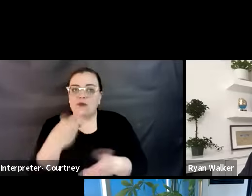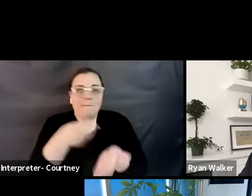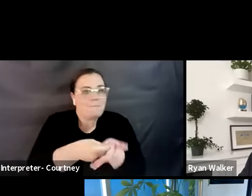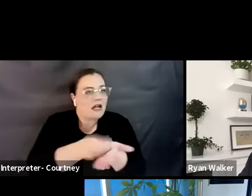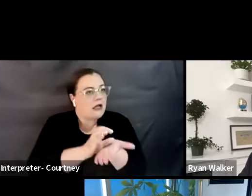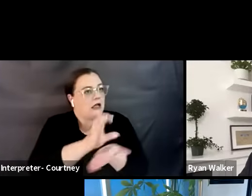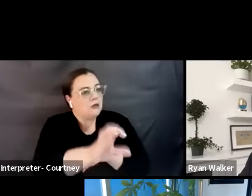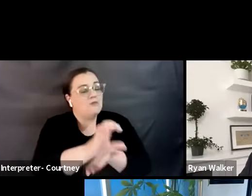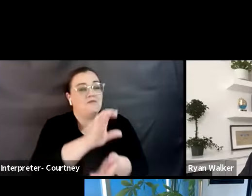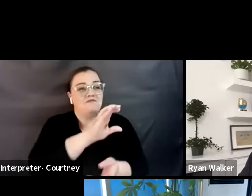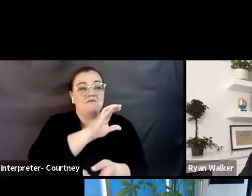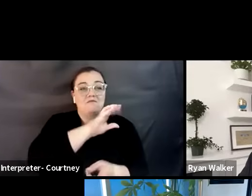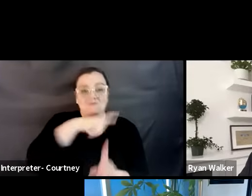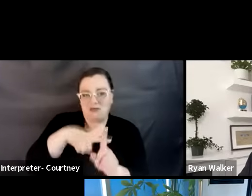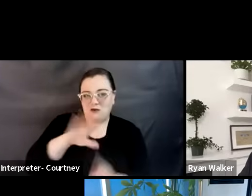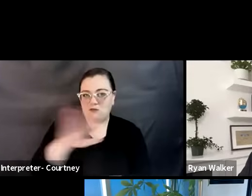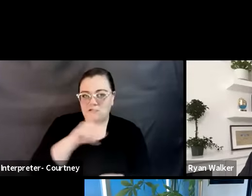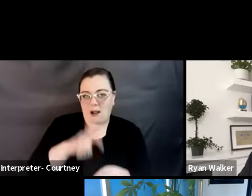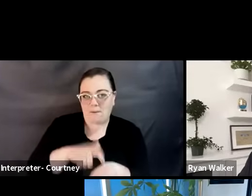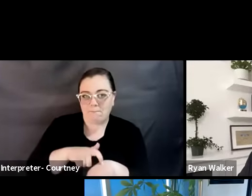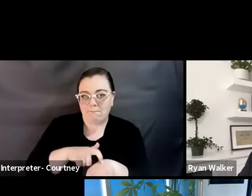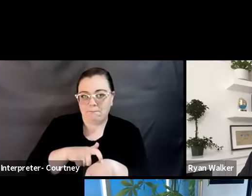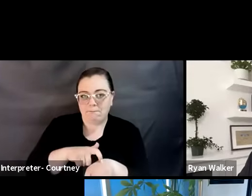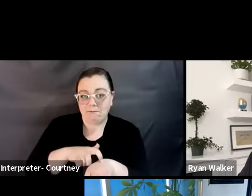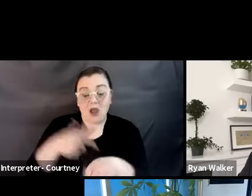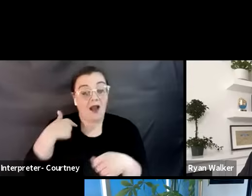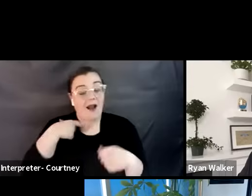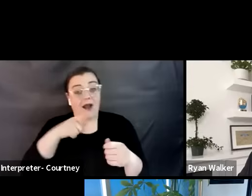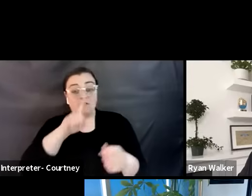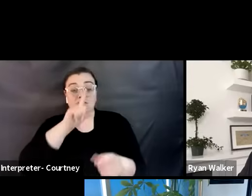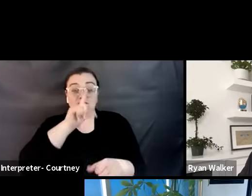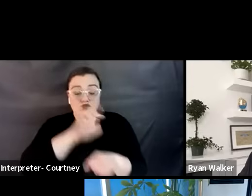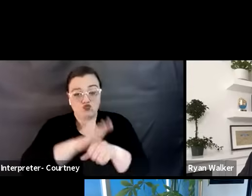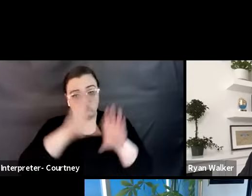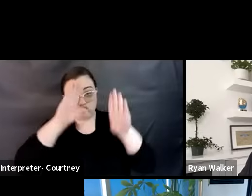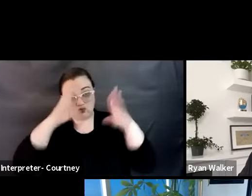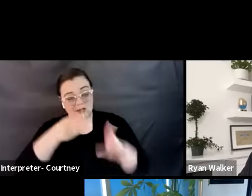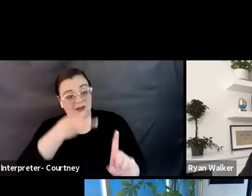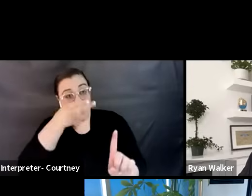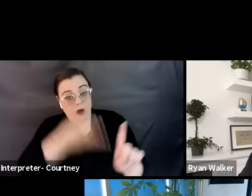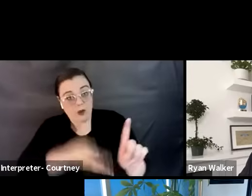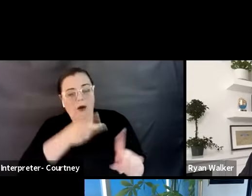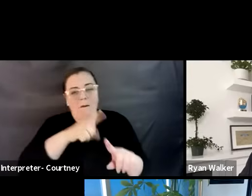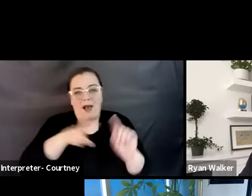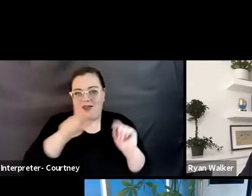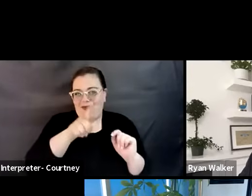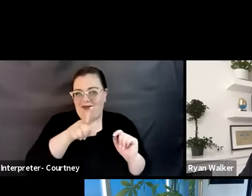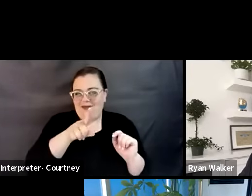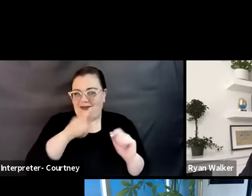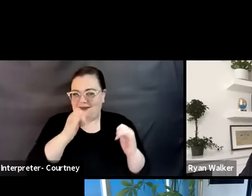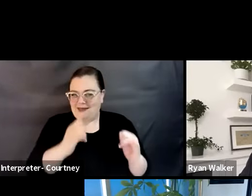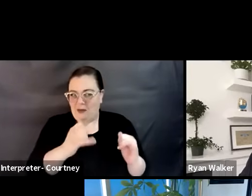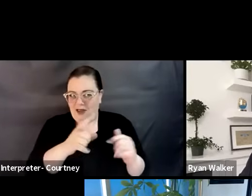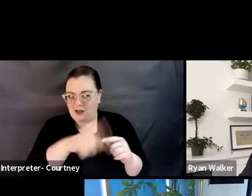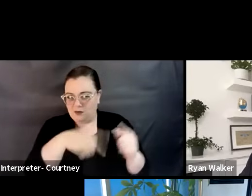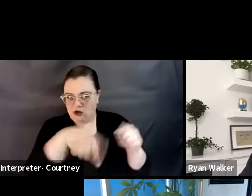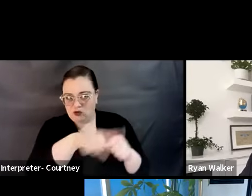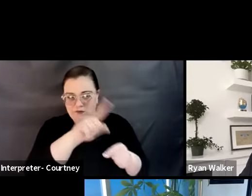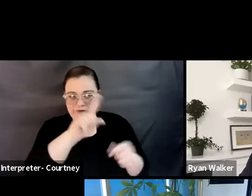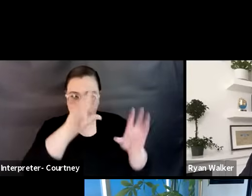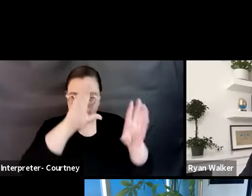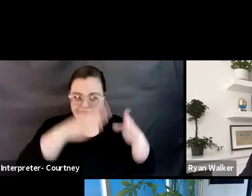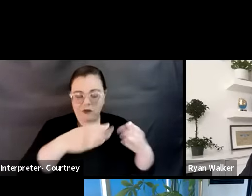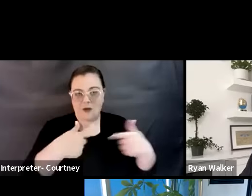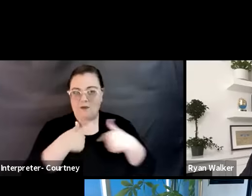as well. As much as I'm dedicated to you, I need clients that are dedicated to me. It's a very kind of